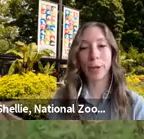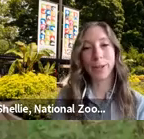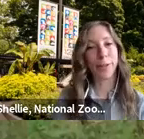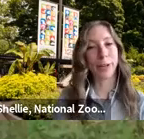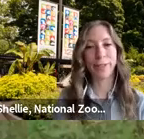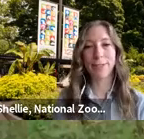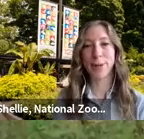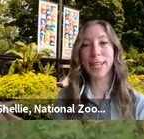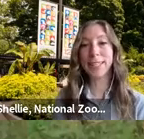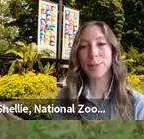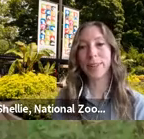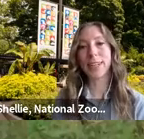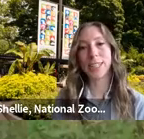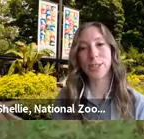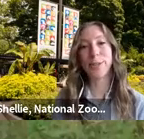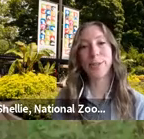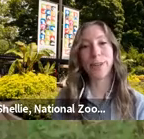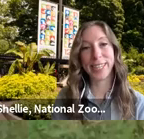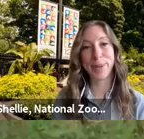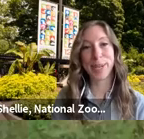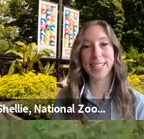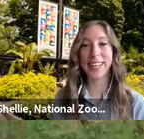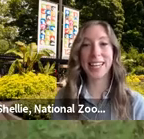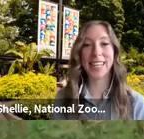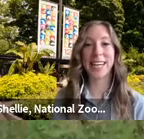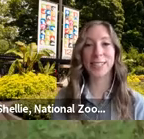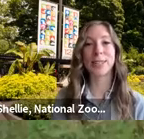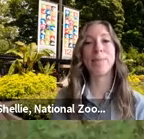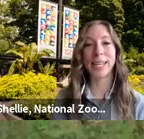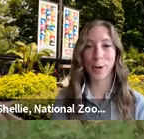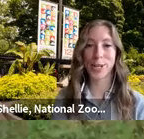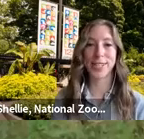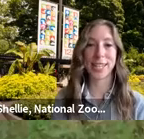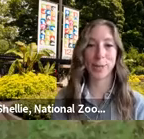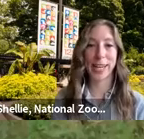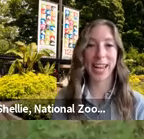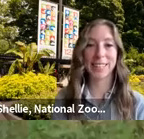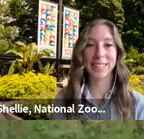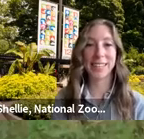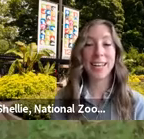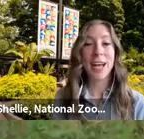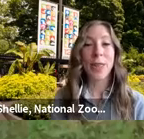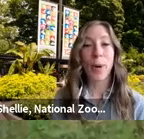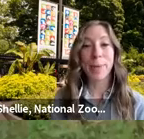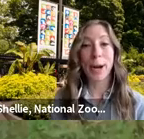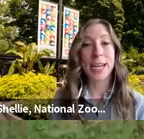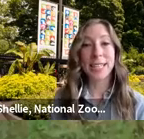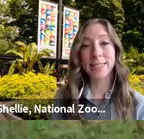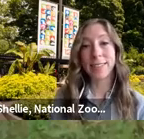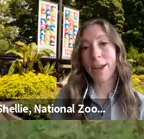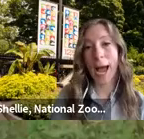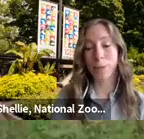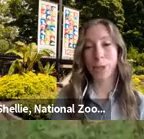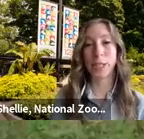about 40 to 45 minutes, with an additional 15 minutes at the end to answer as many questions as we can. The webinar